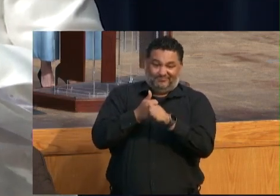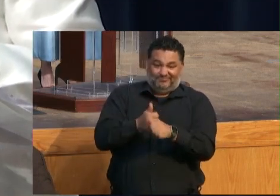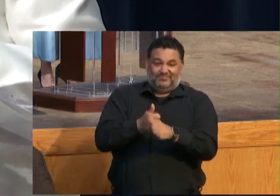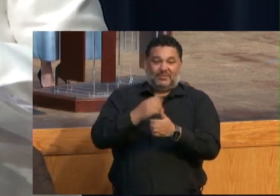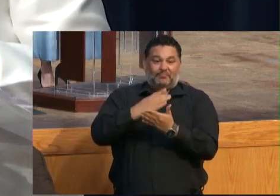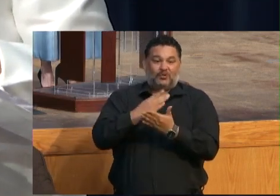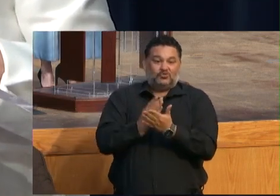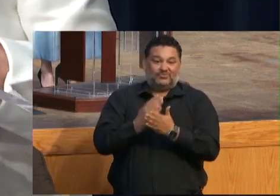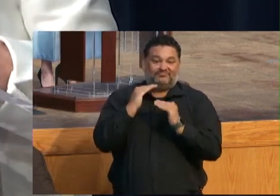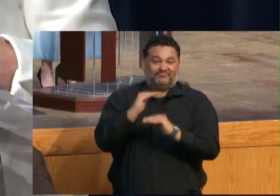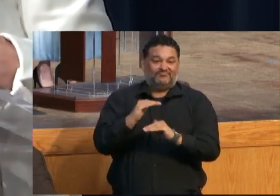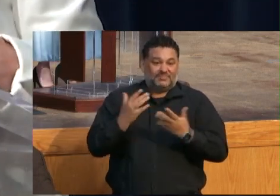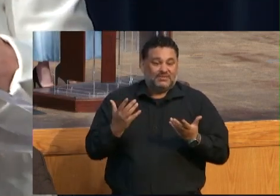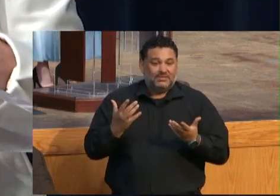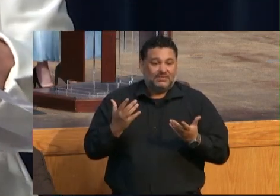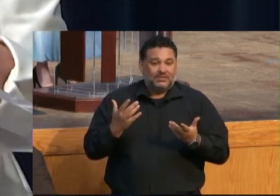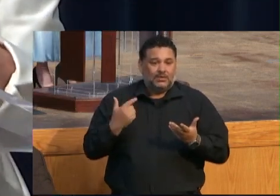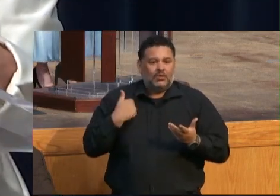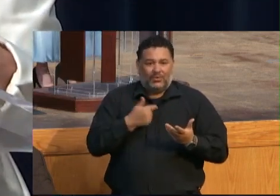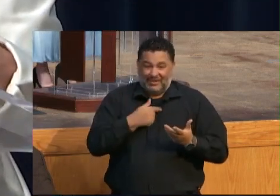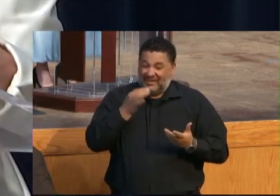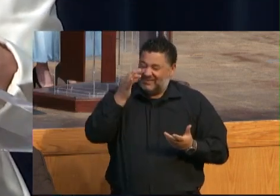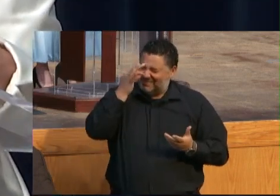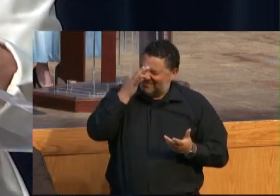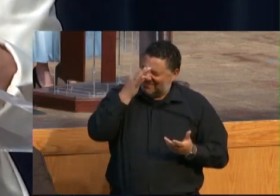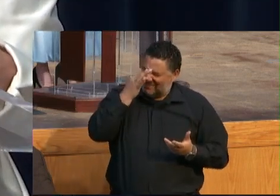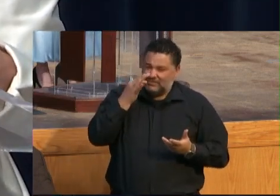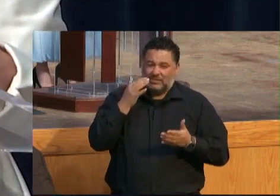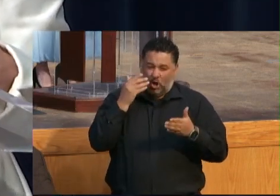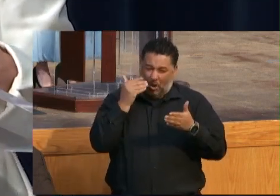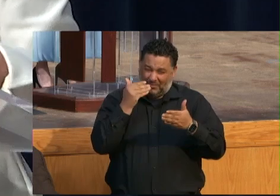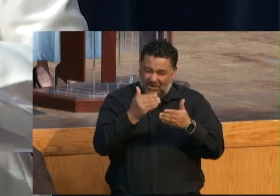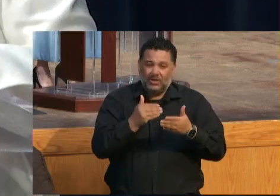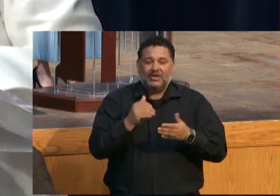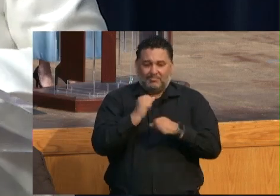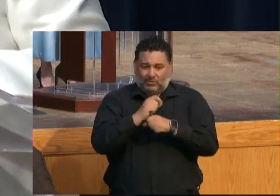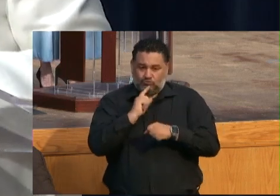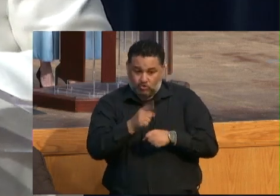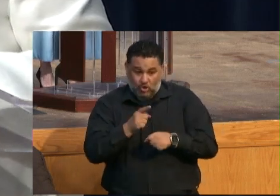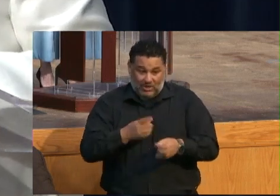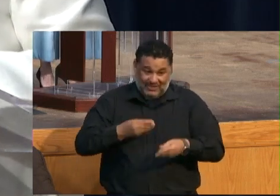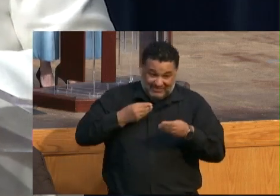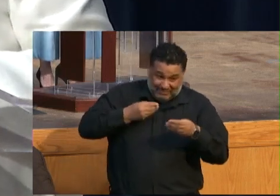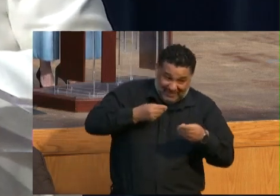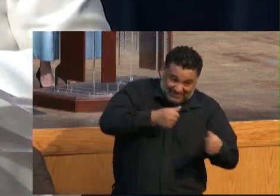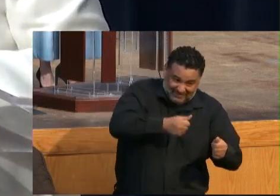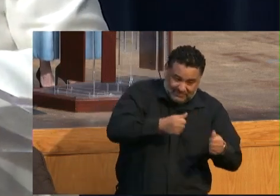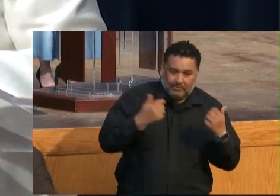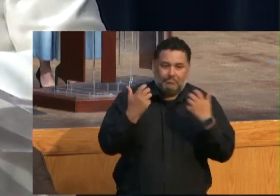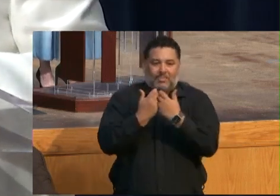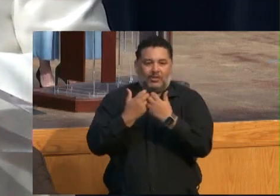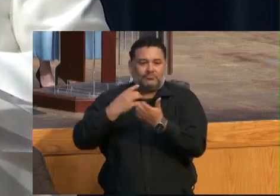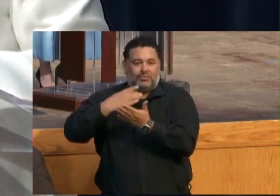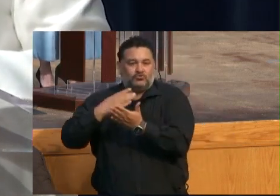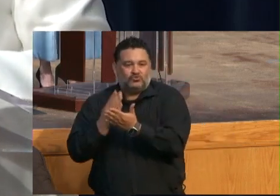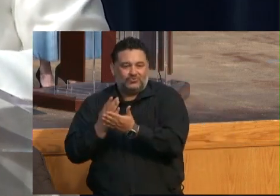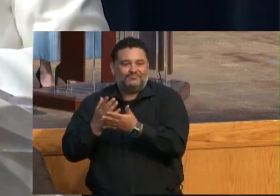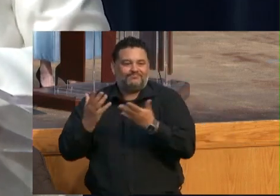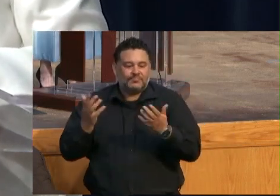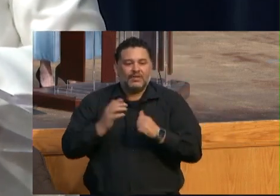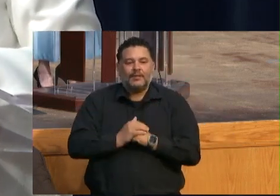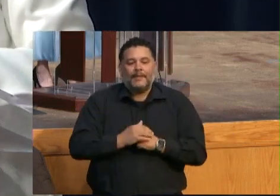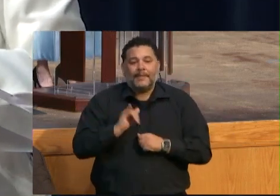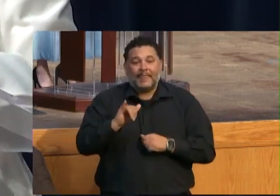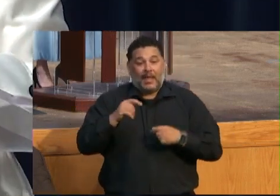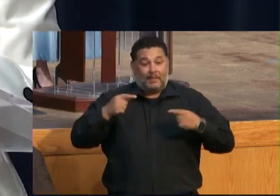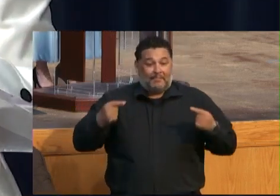there, and making sure that our expenses align with our budget. And so the